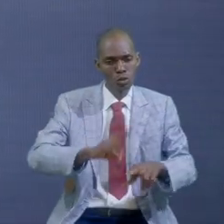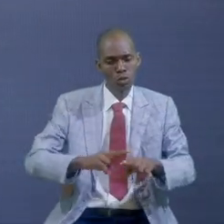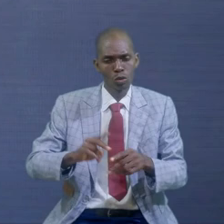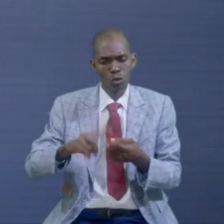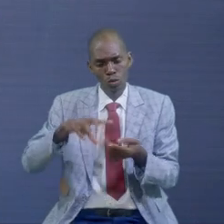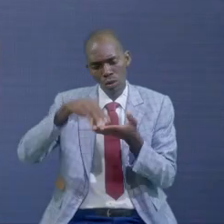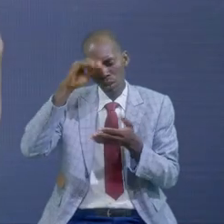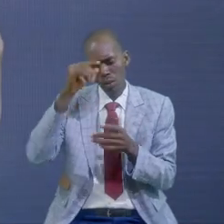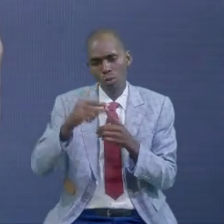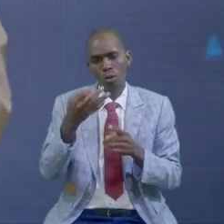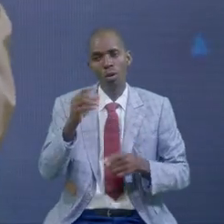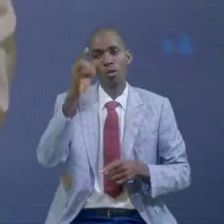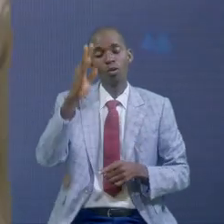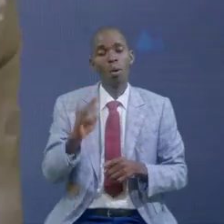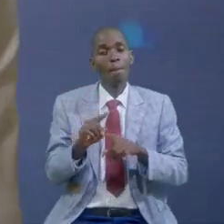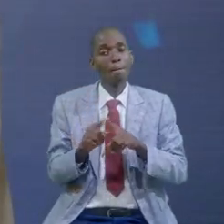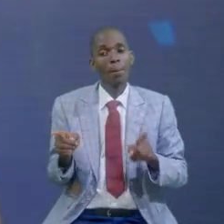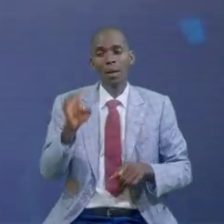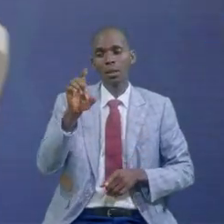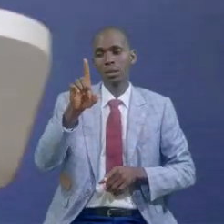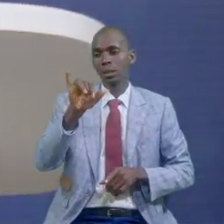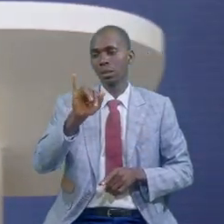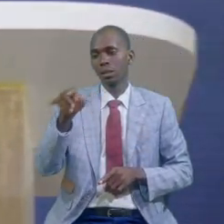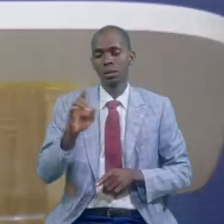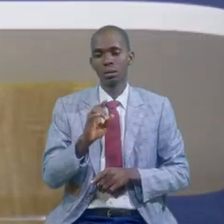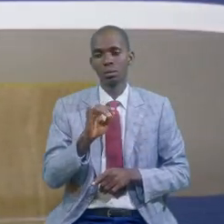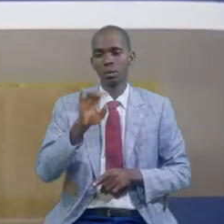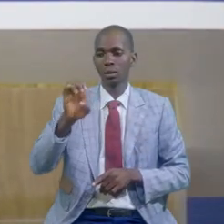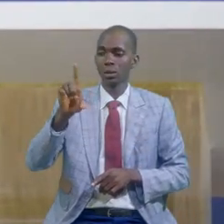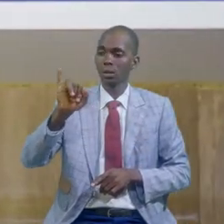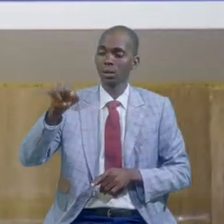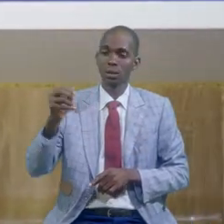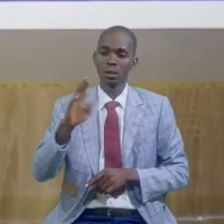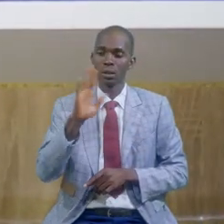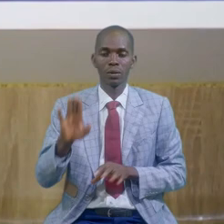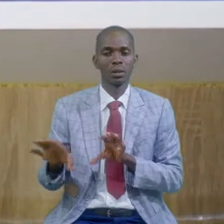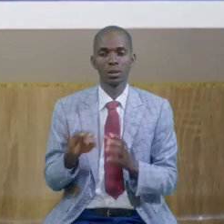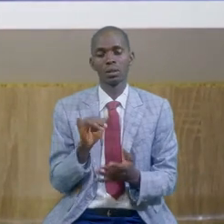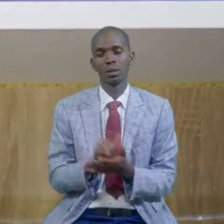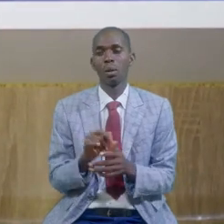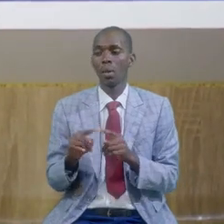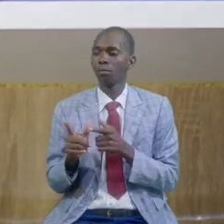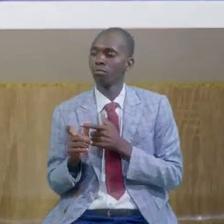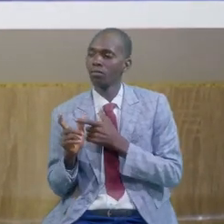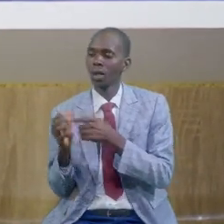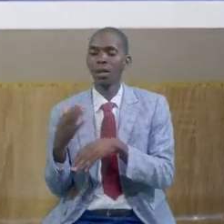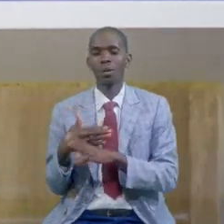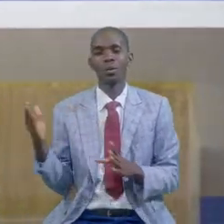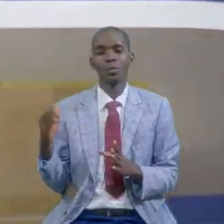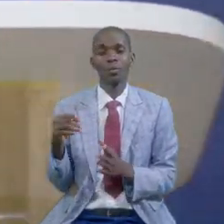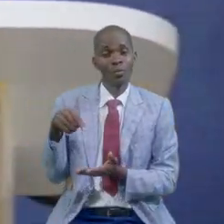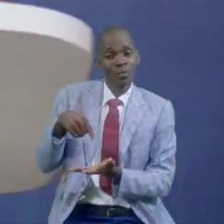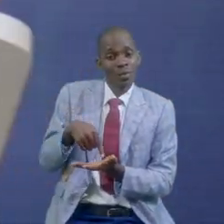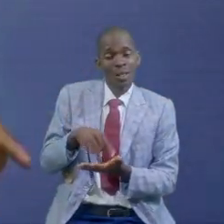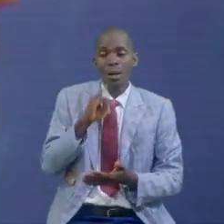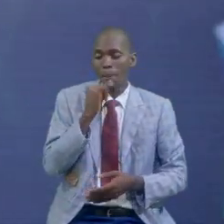didn't do that and ran out of time. This should have been the time of follow-up. And in the time of a discipleship, there